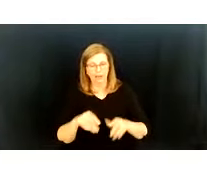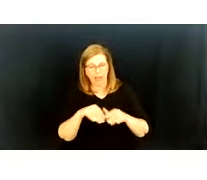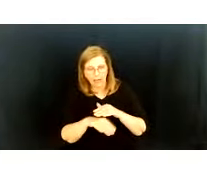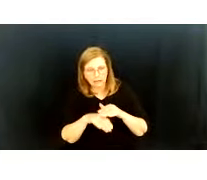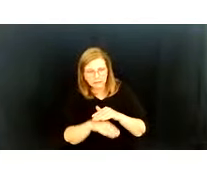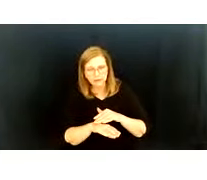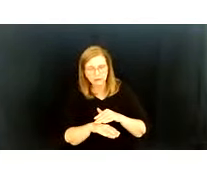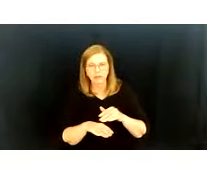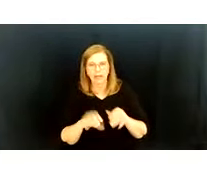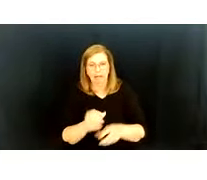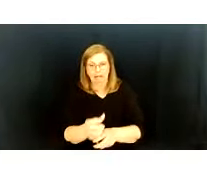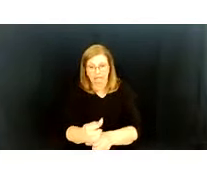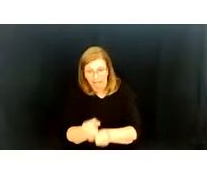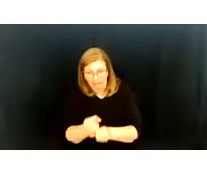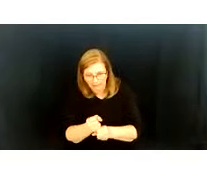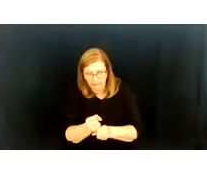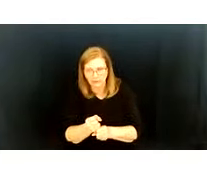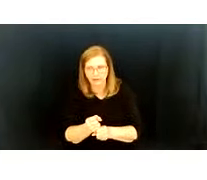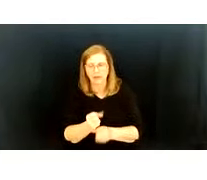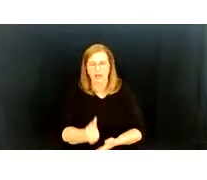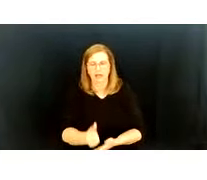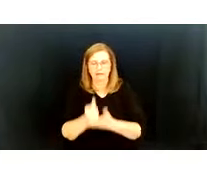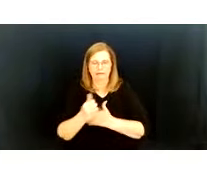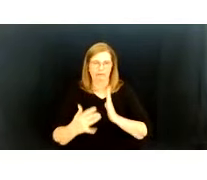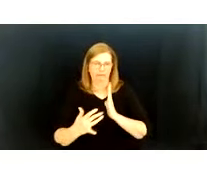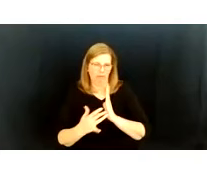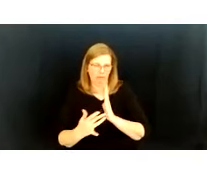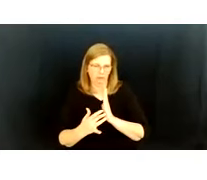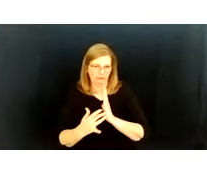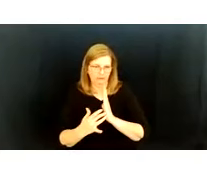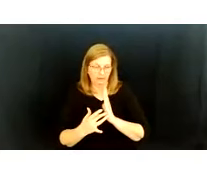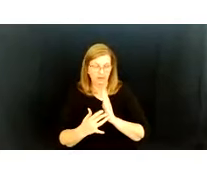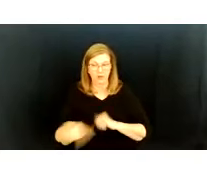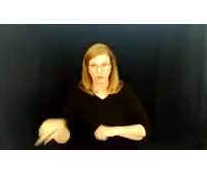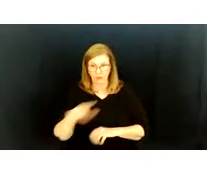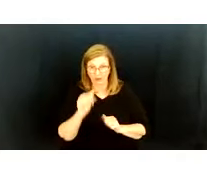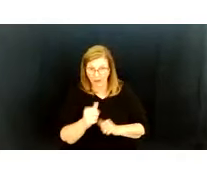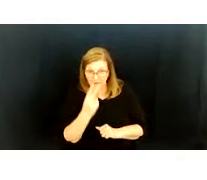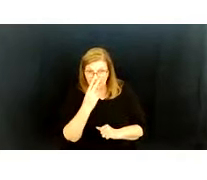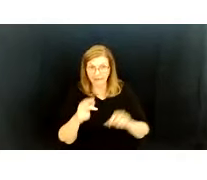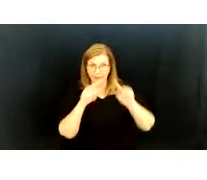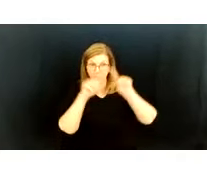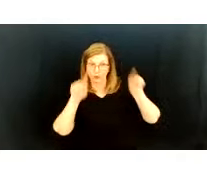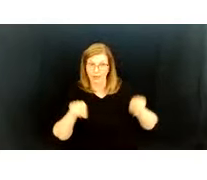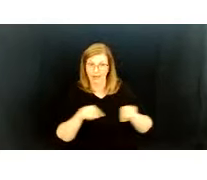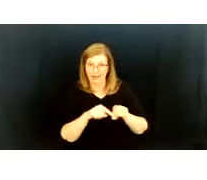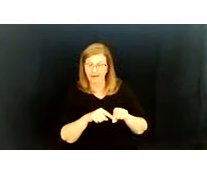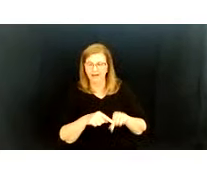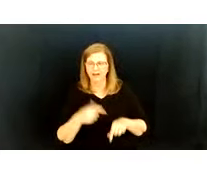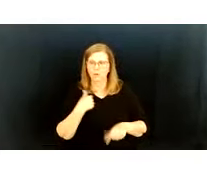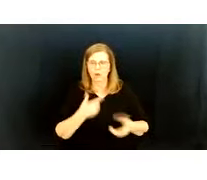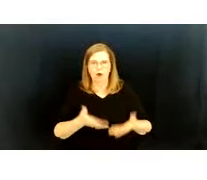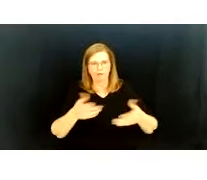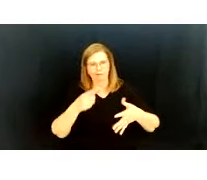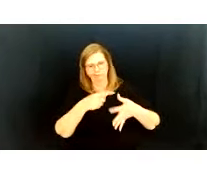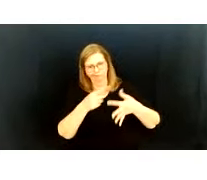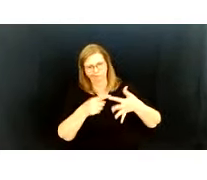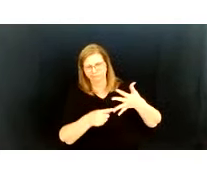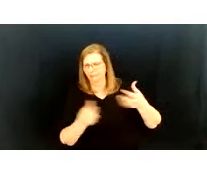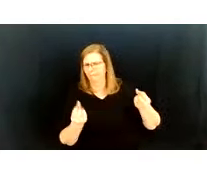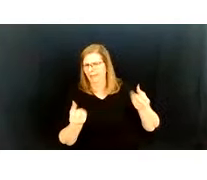and acquisition of assistive technology. As you can see on the screen, we offer a variety of